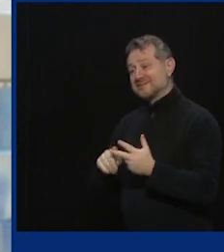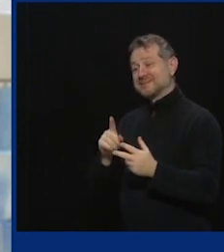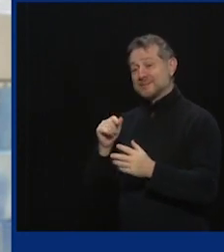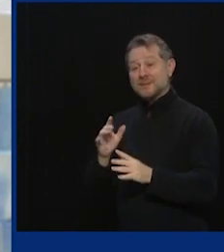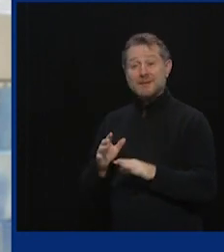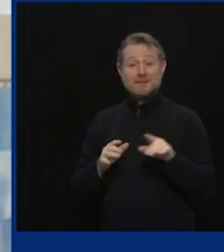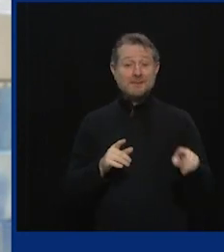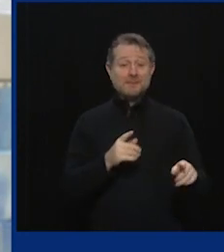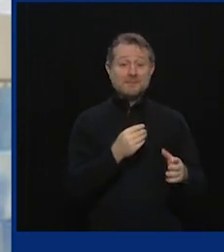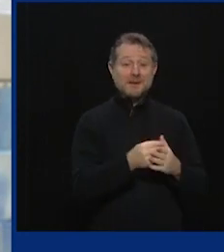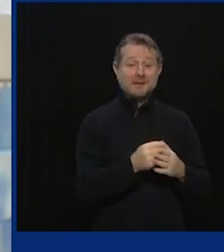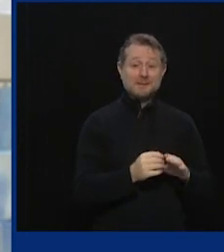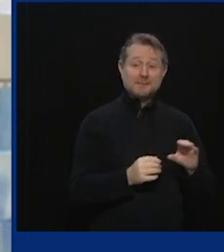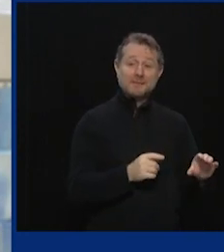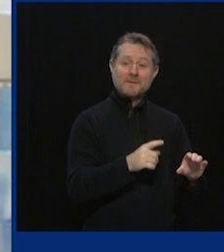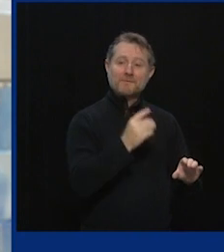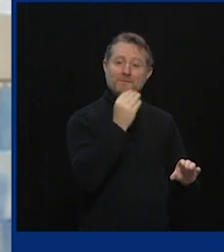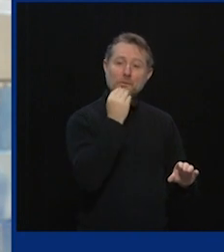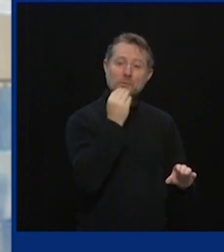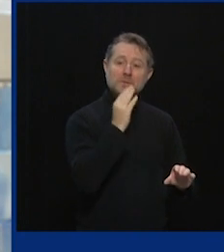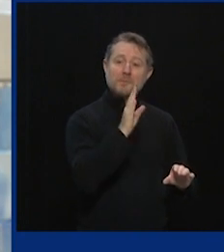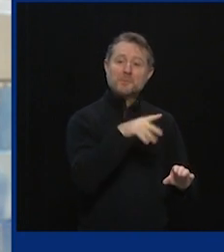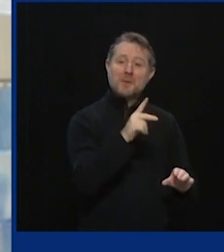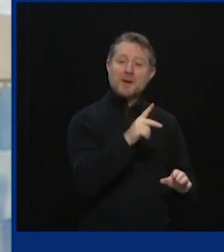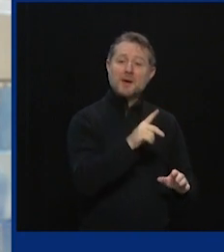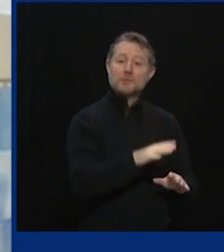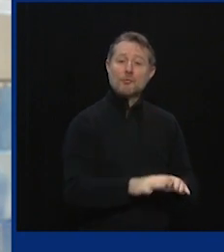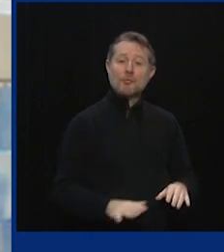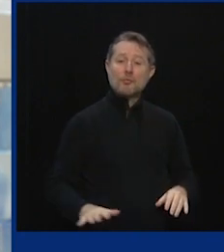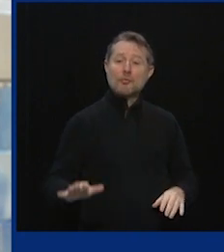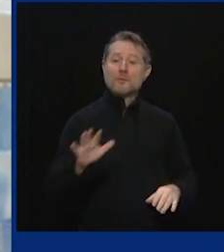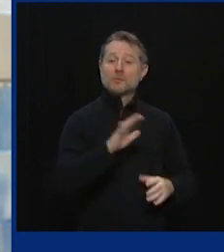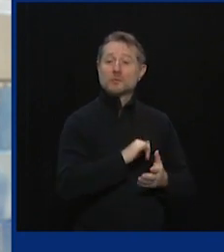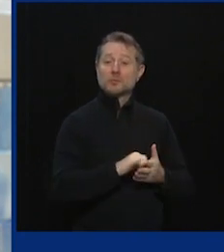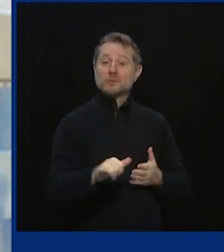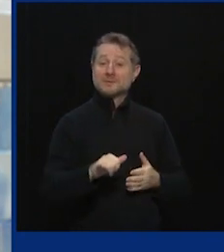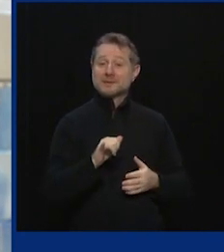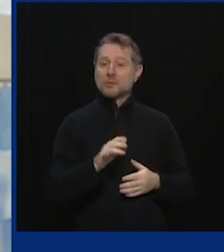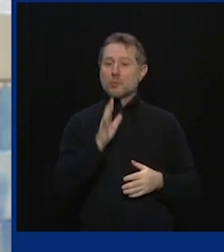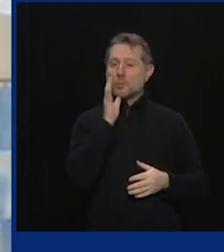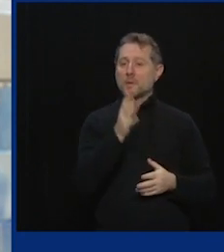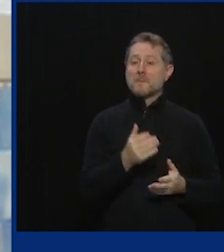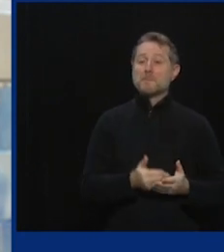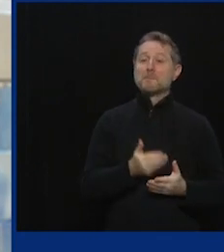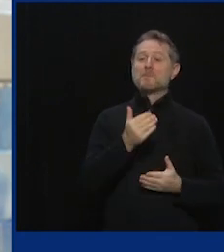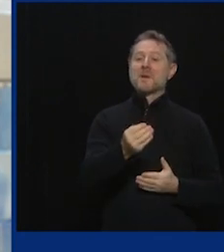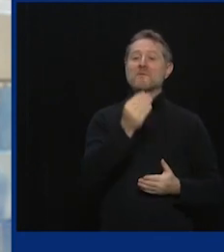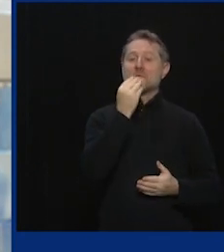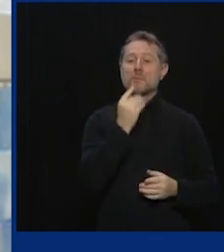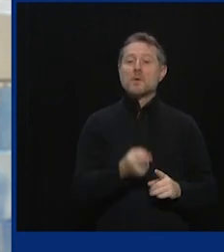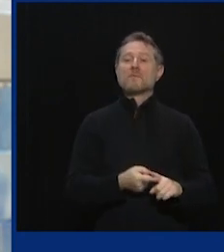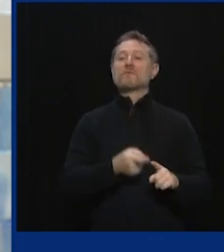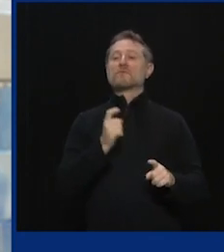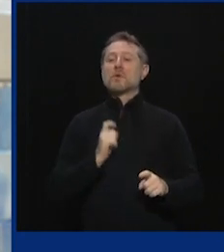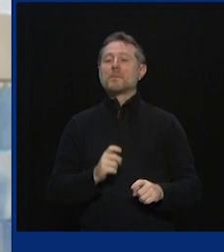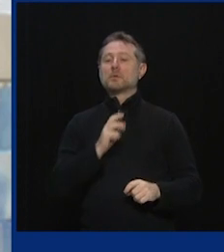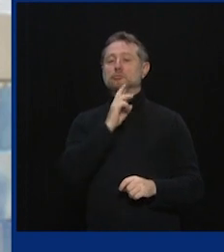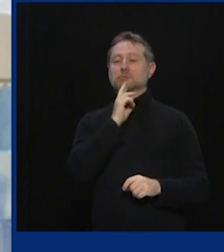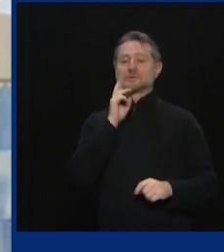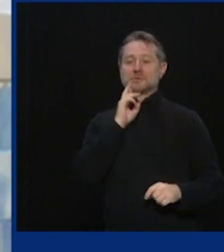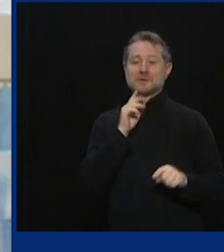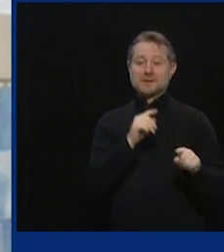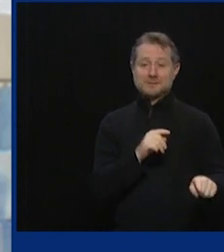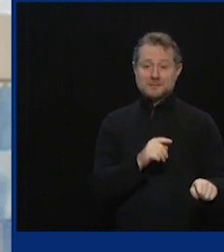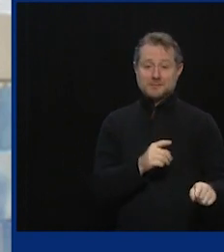banks across the state. They will be able to purchase food from the restaurants to get out to the people they serve. It's